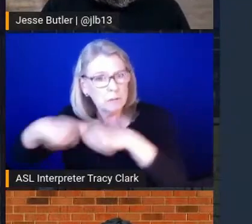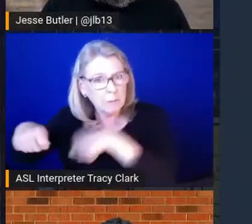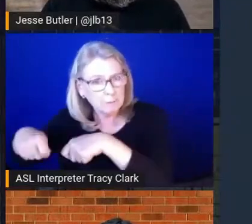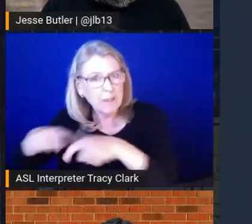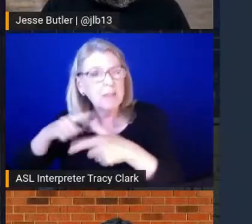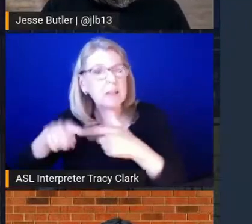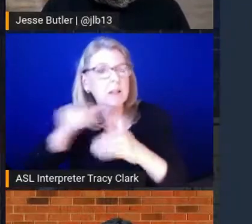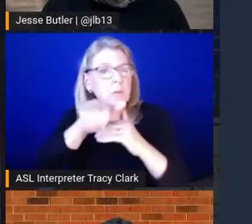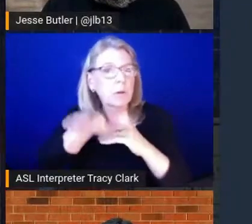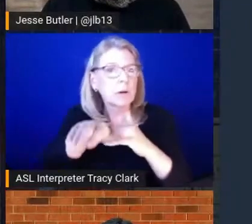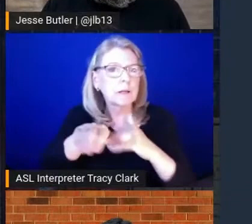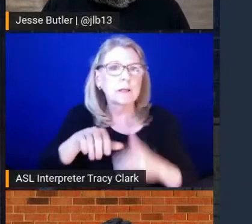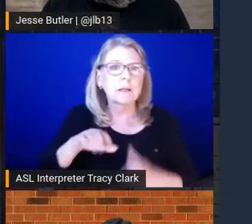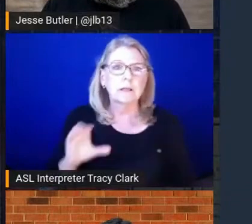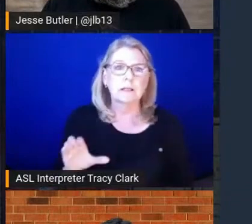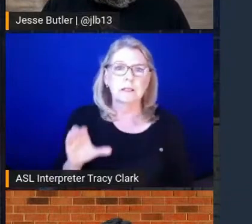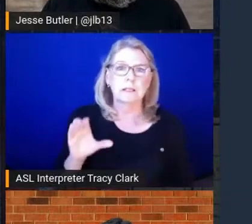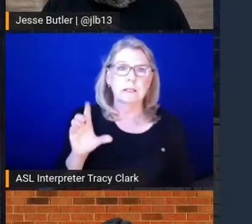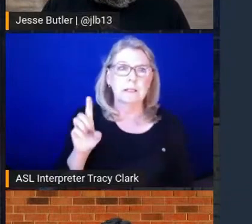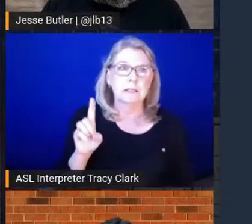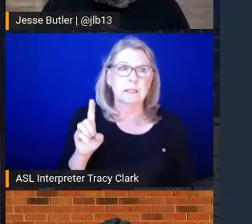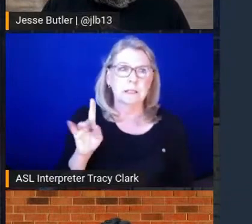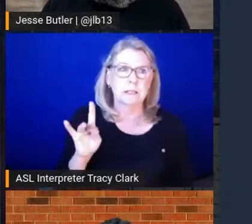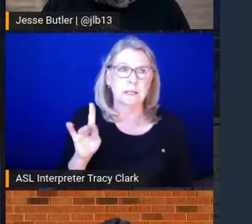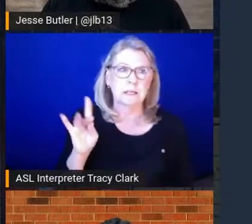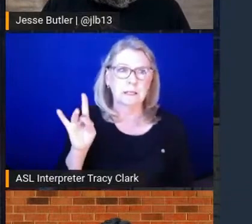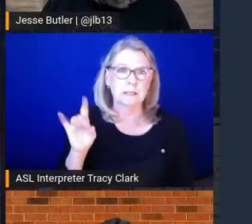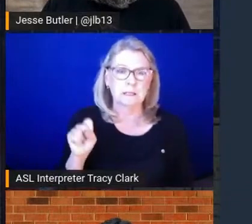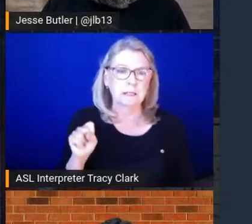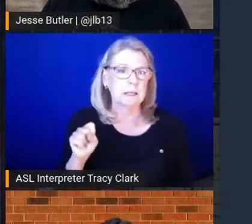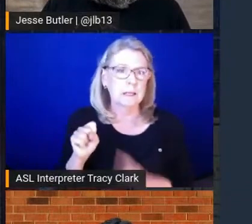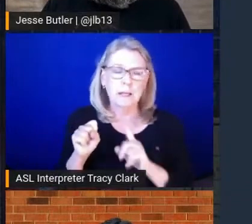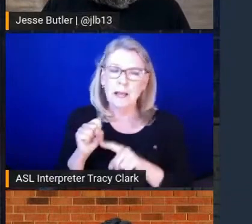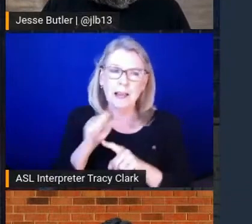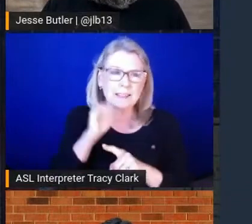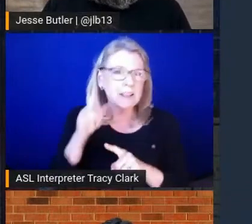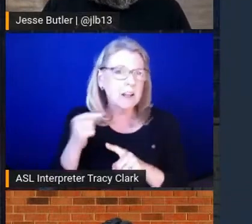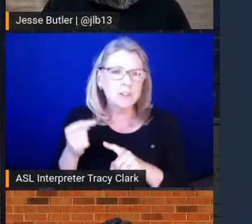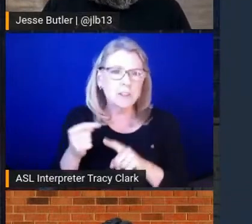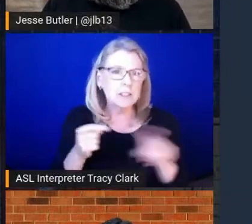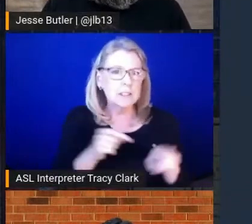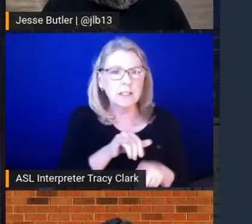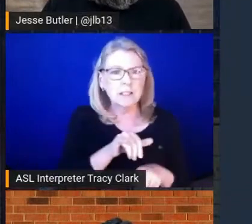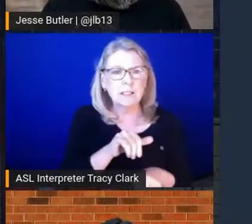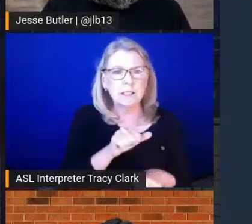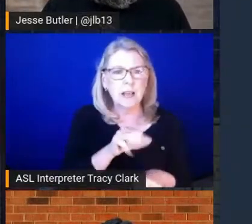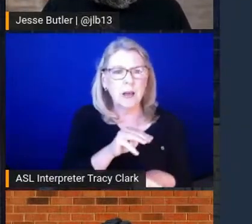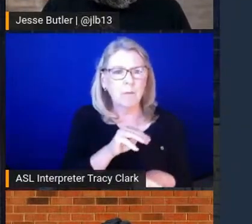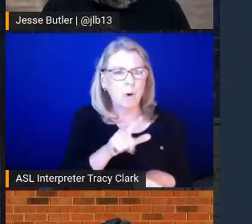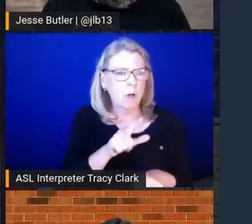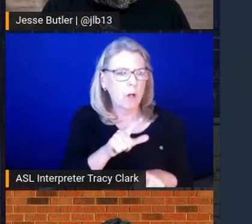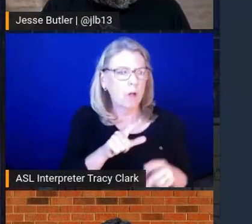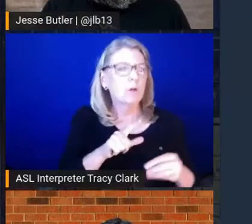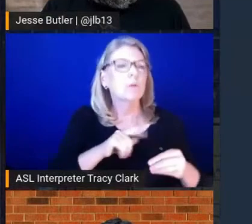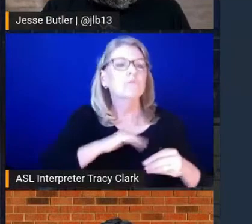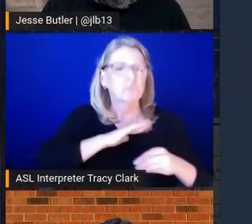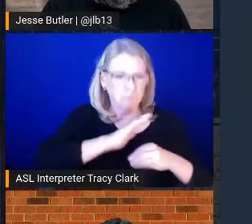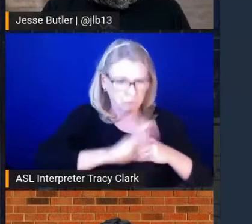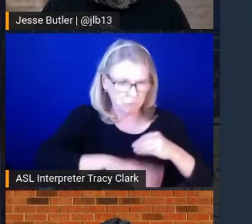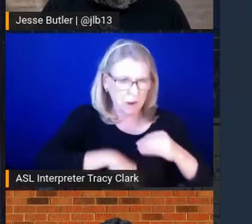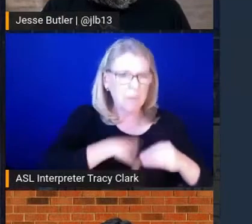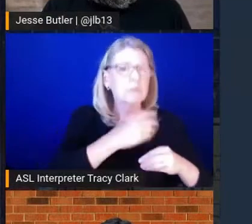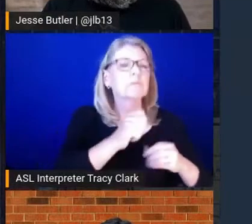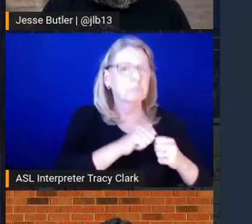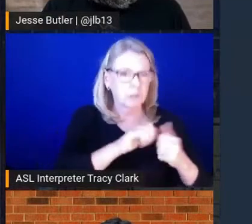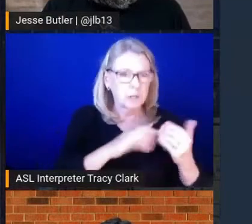not just wrapping the YAML with new ways to substitute values. We're